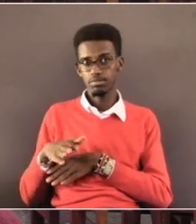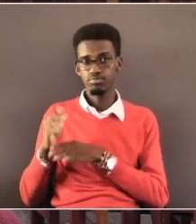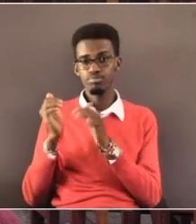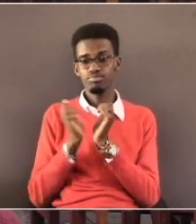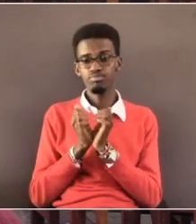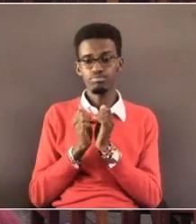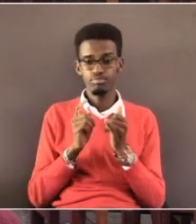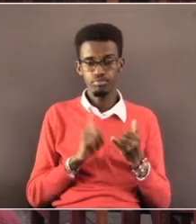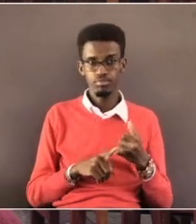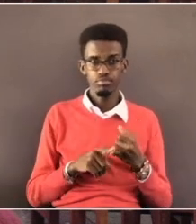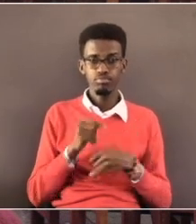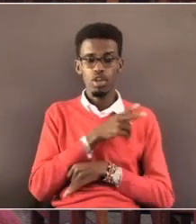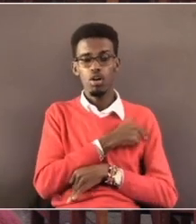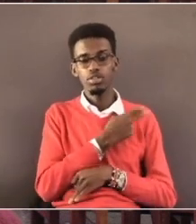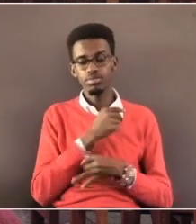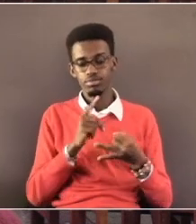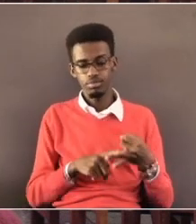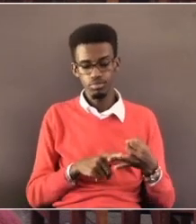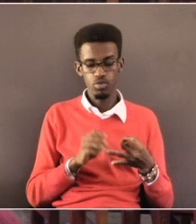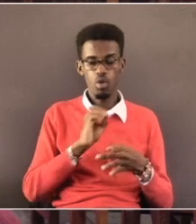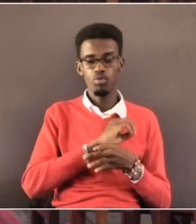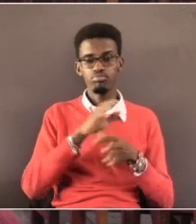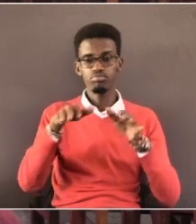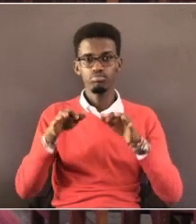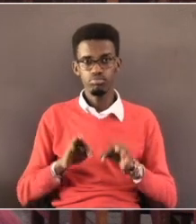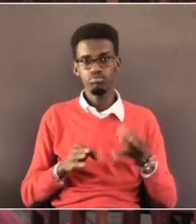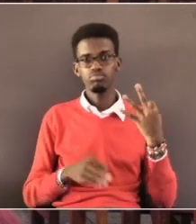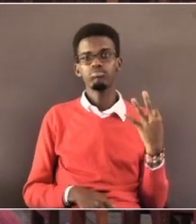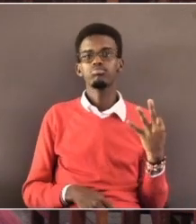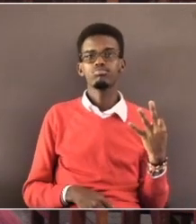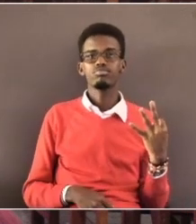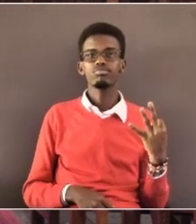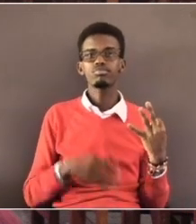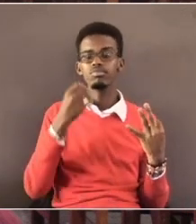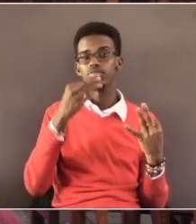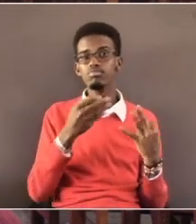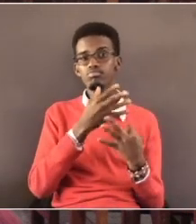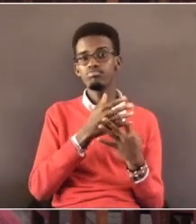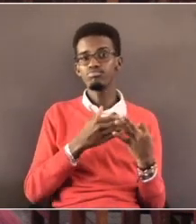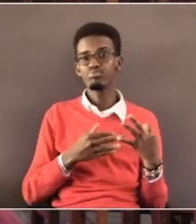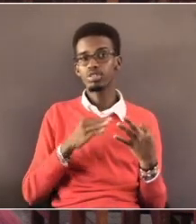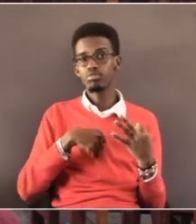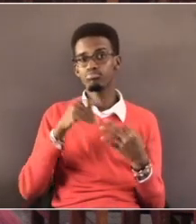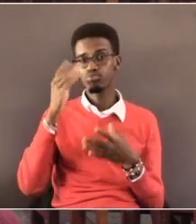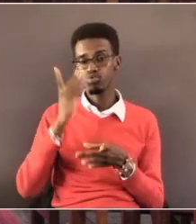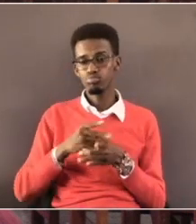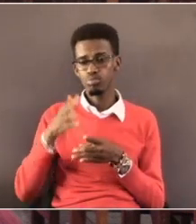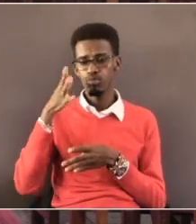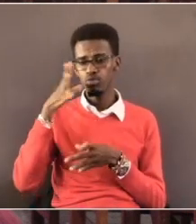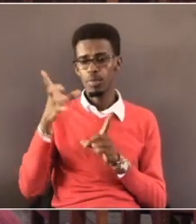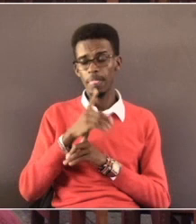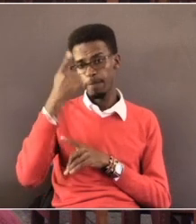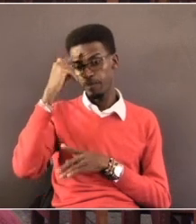jail, hospital, or the grave. If those are your 3 options when you're facing off because of